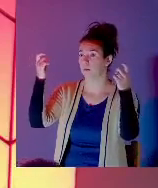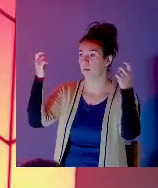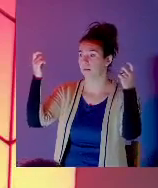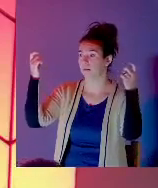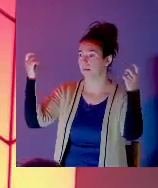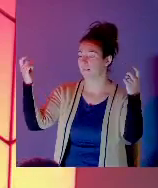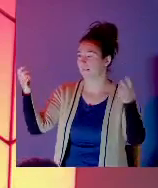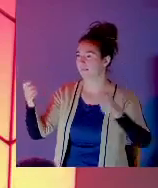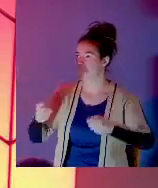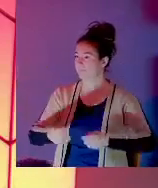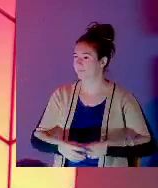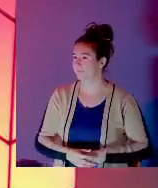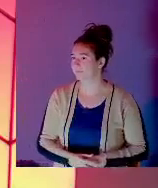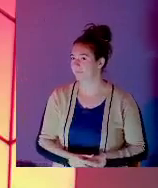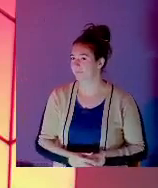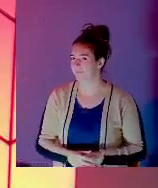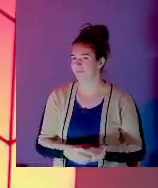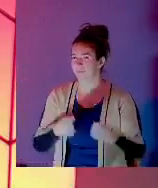hallelujah.